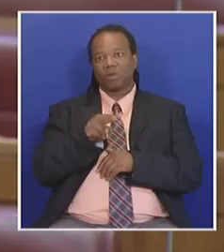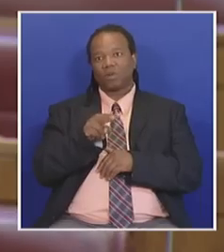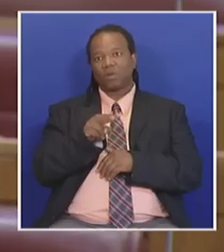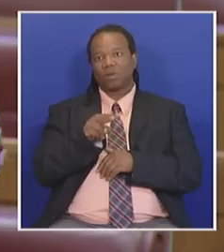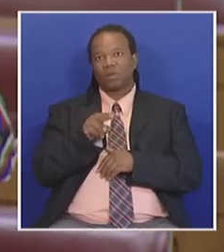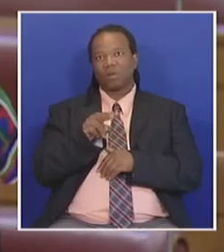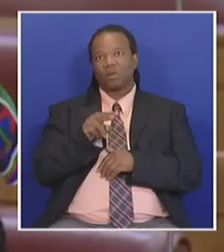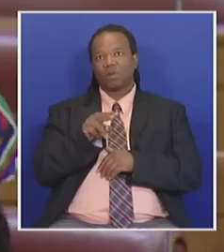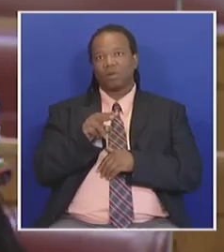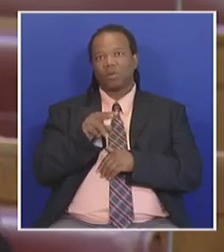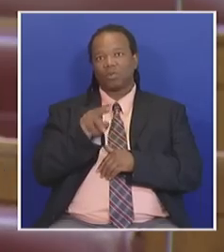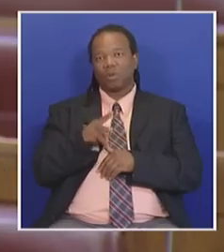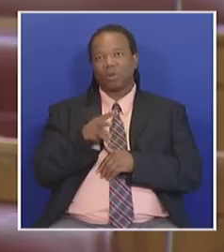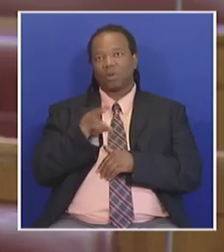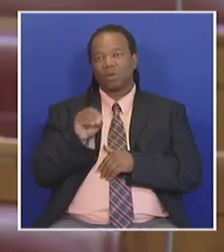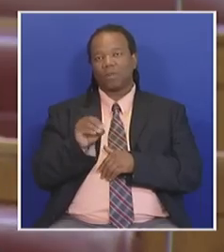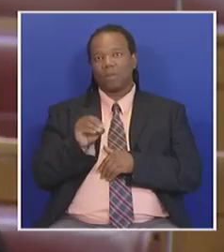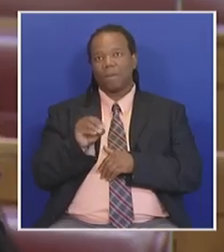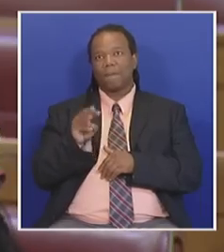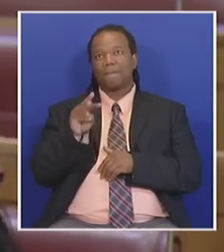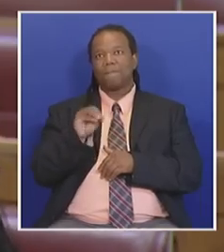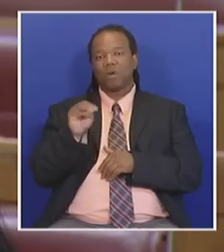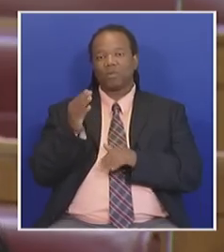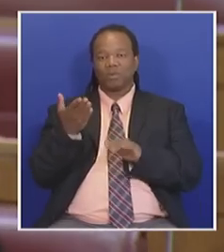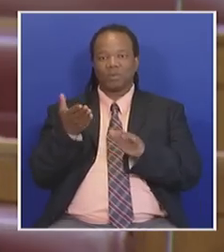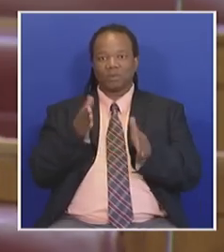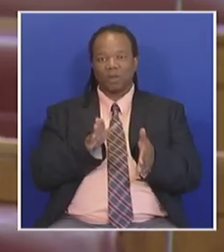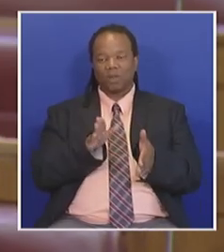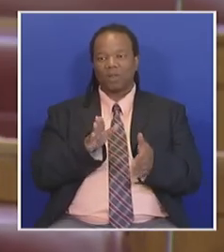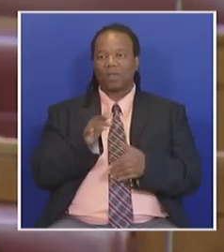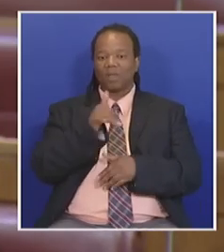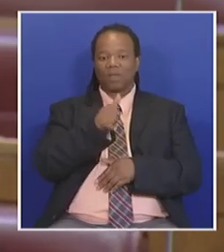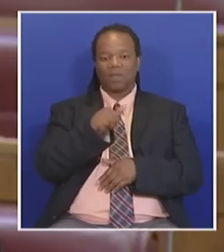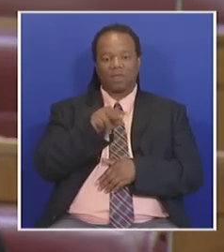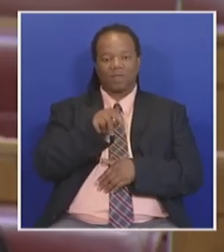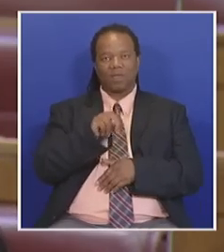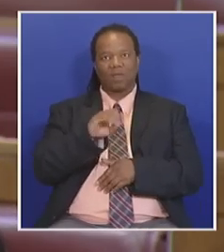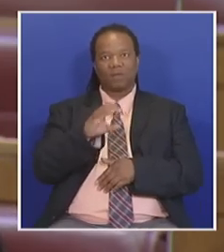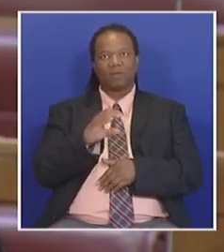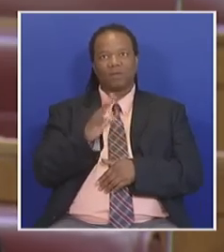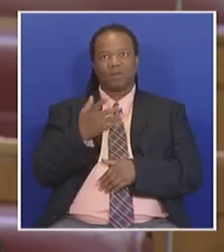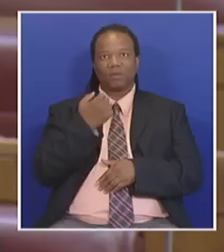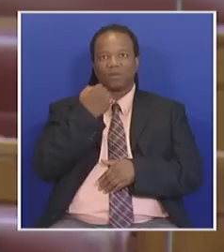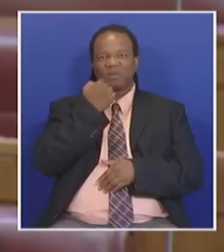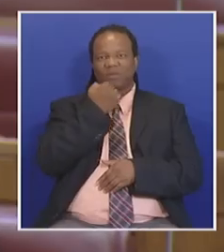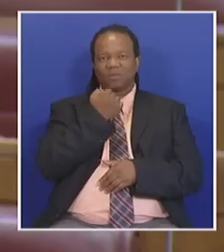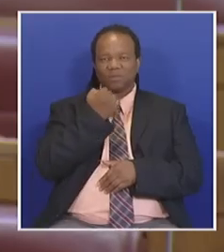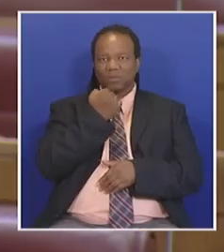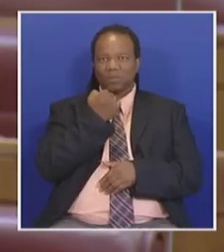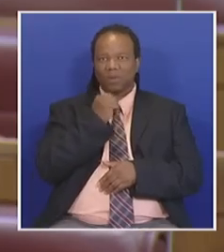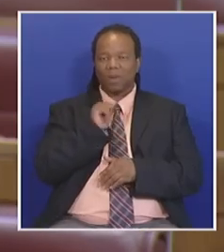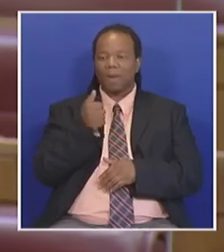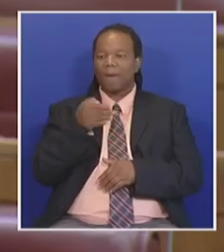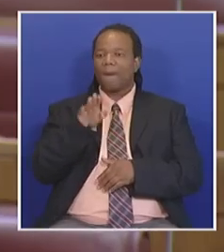2016 at Tsulo. On behalf of the African National Congress, send condolences to the family of Paliso and